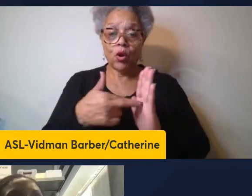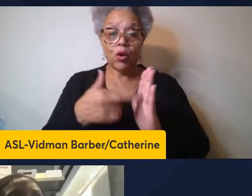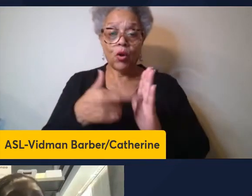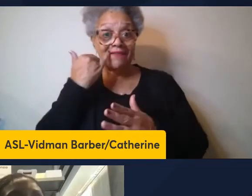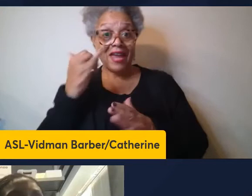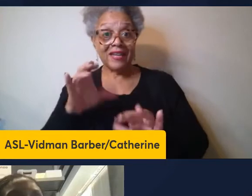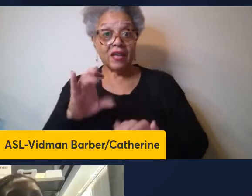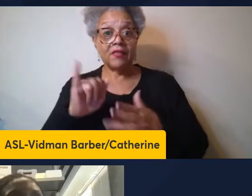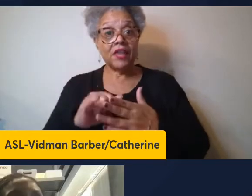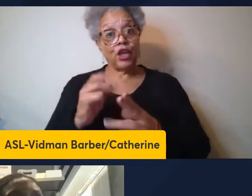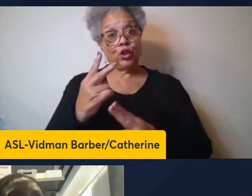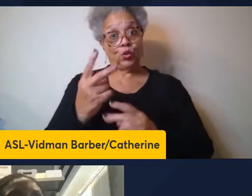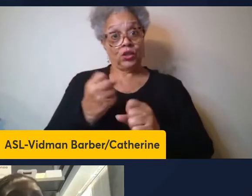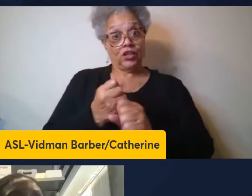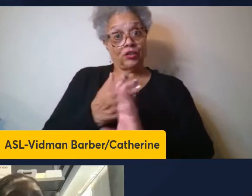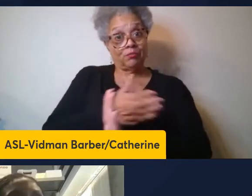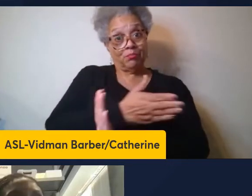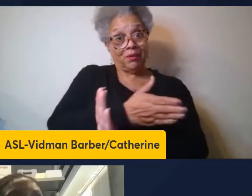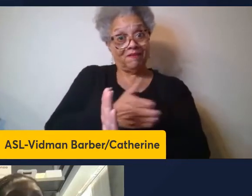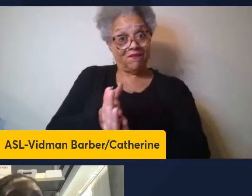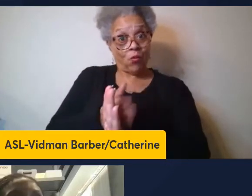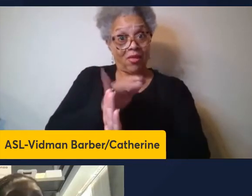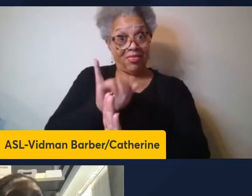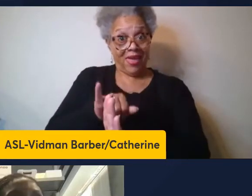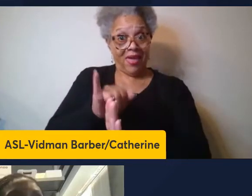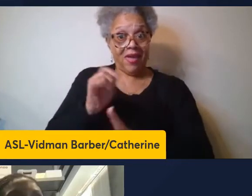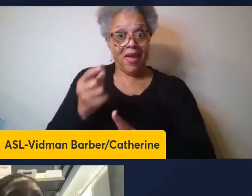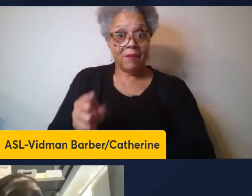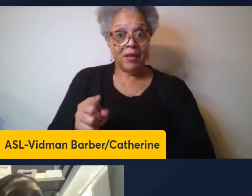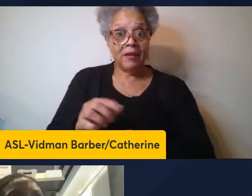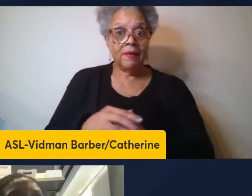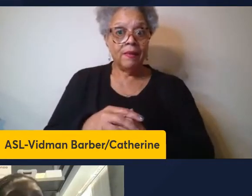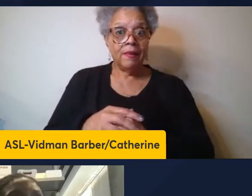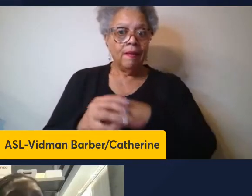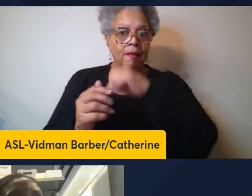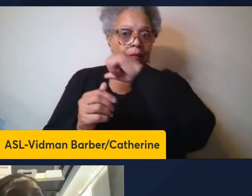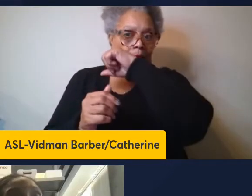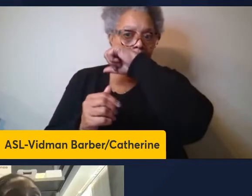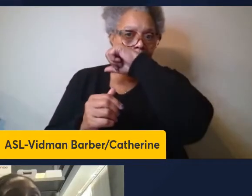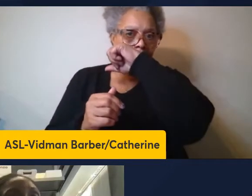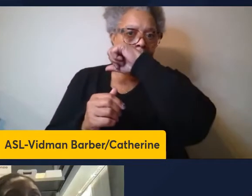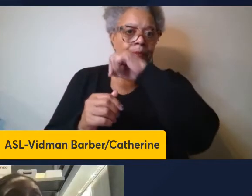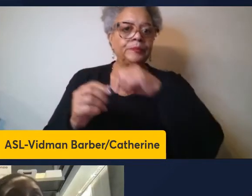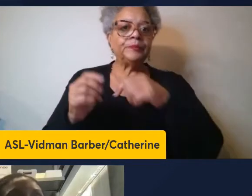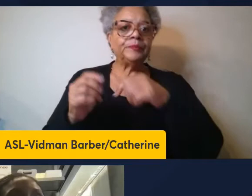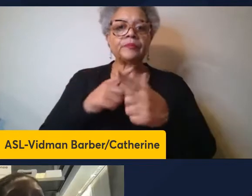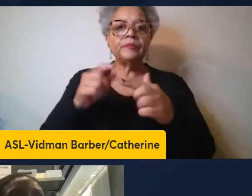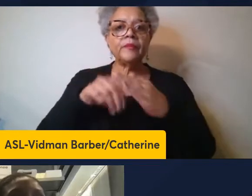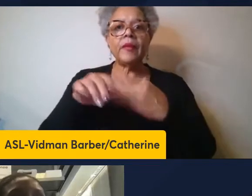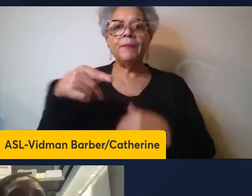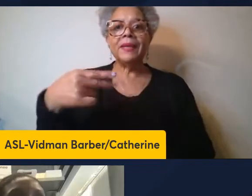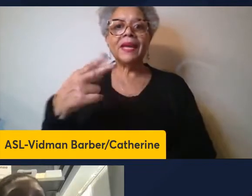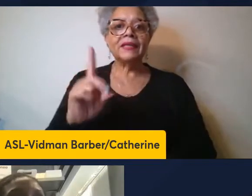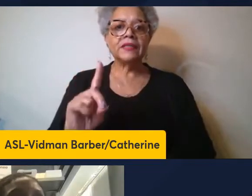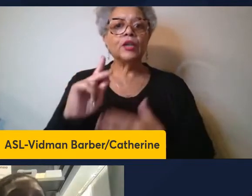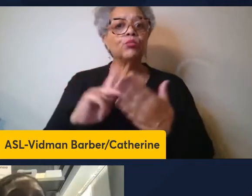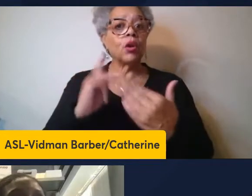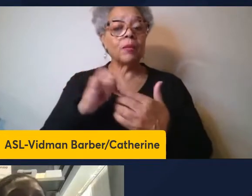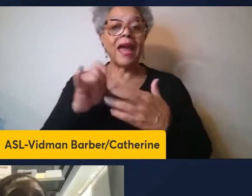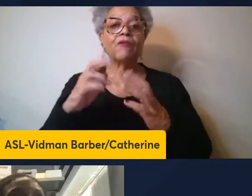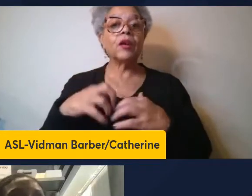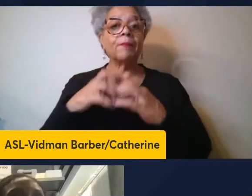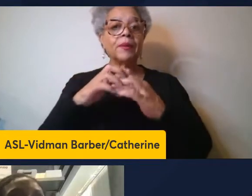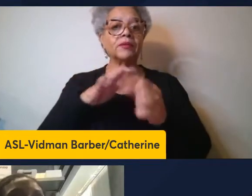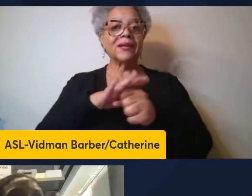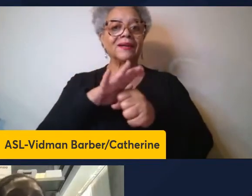that 2 years ago, when I was in a postdoc or in a PhD program, I would have built enough of